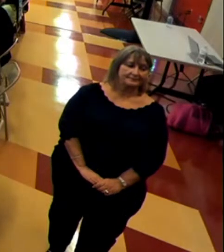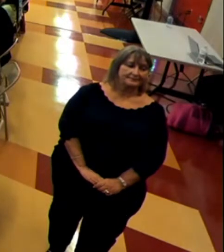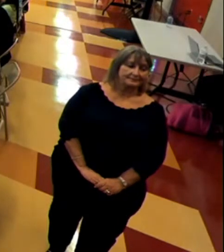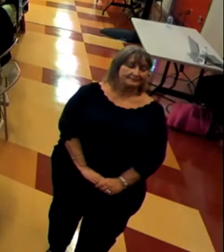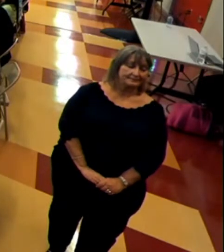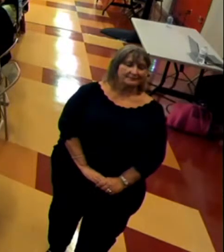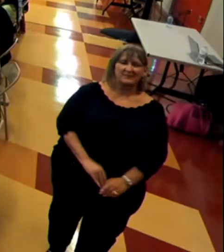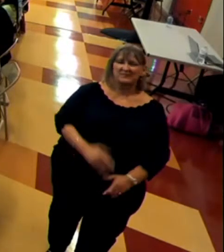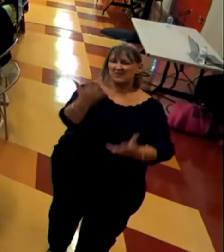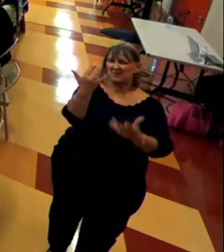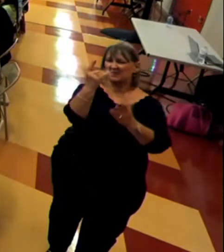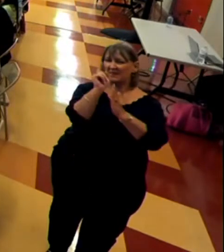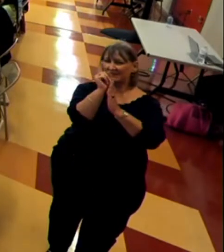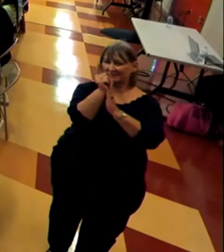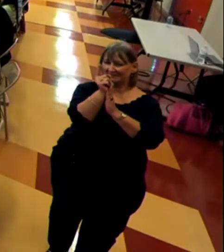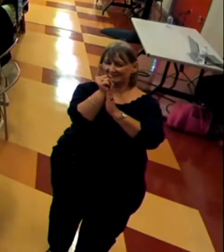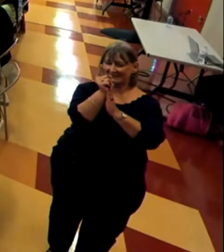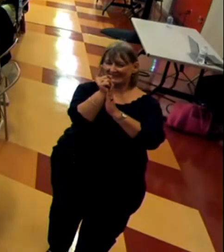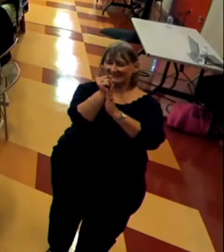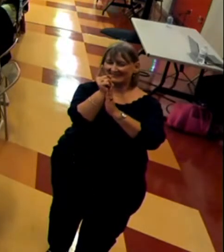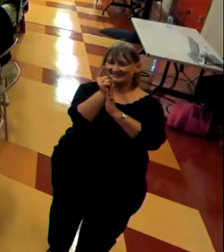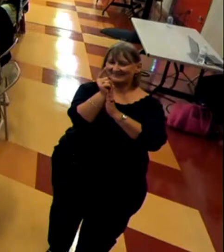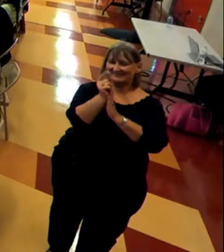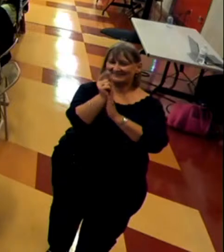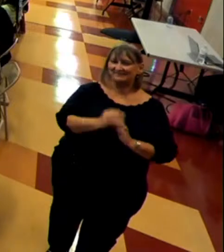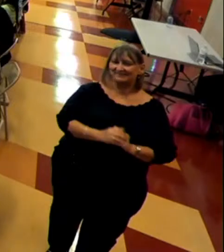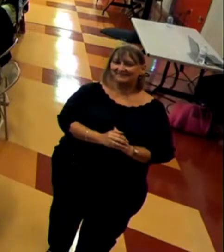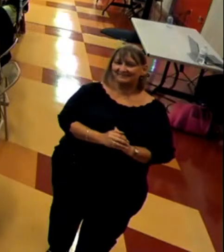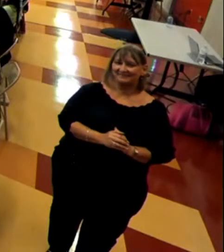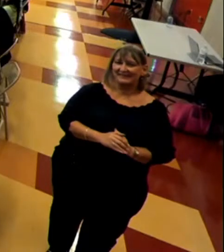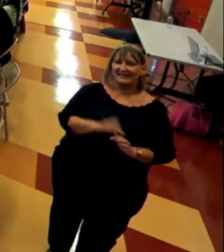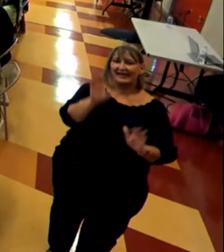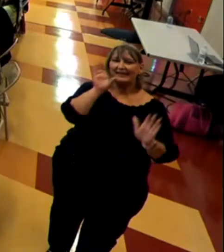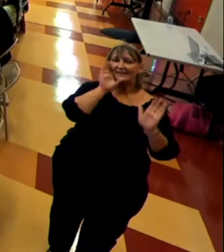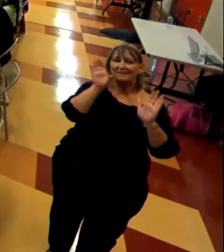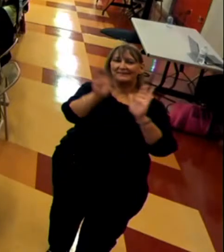Give us one moment. We're going to have them pull it up.